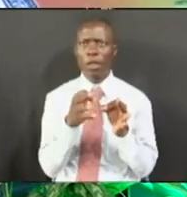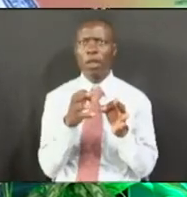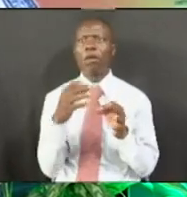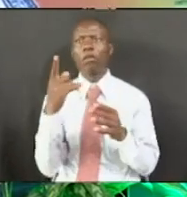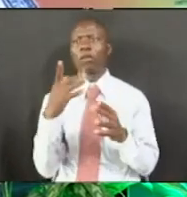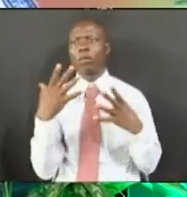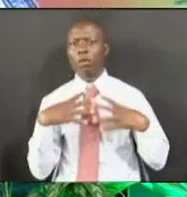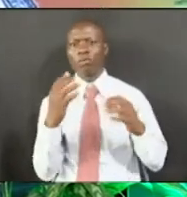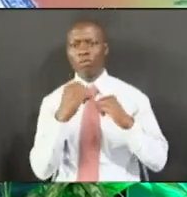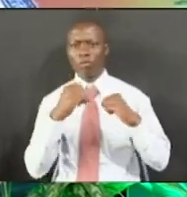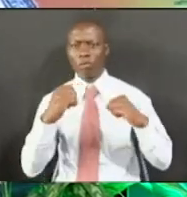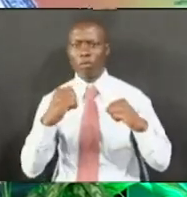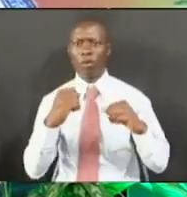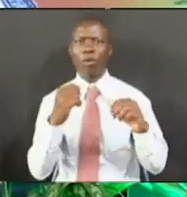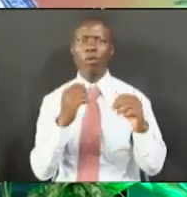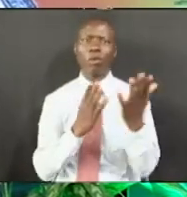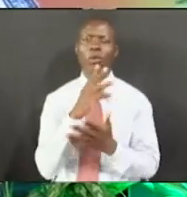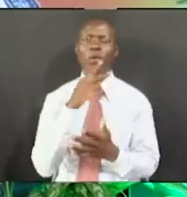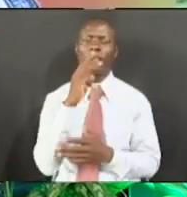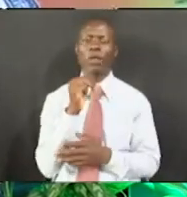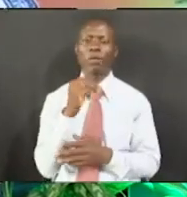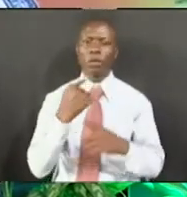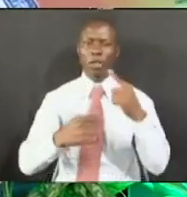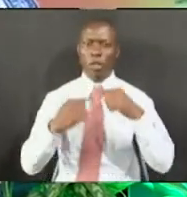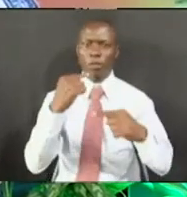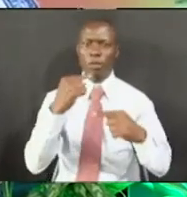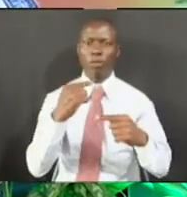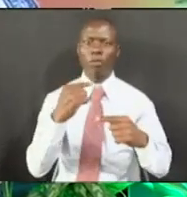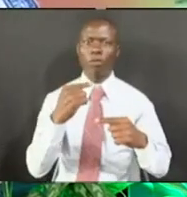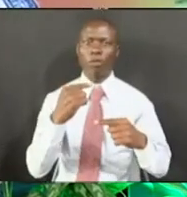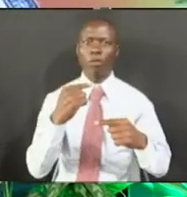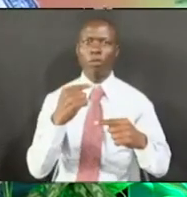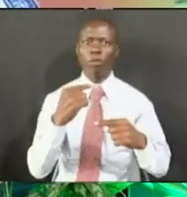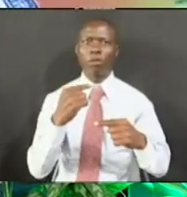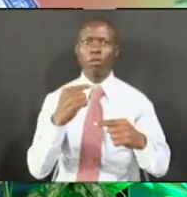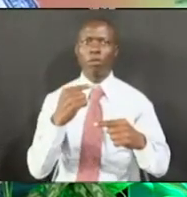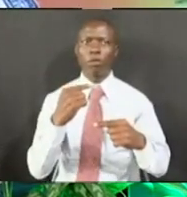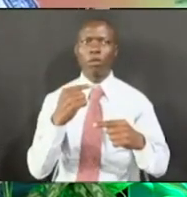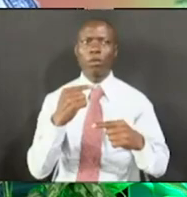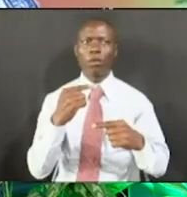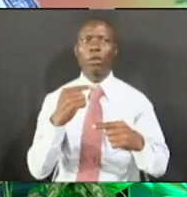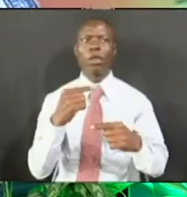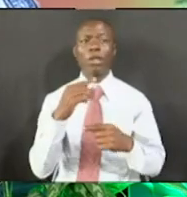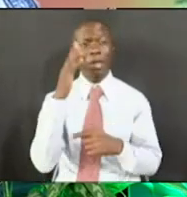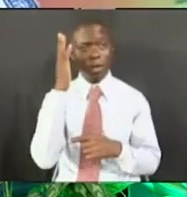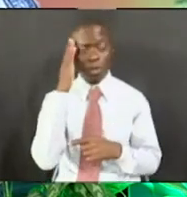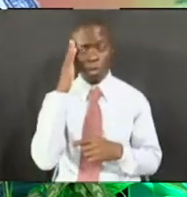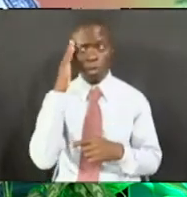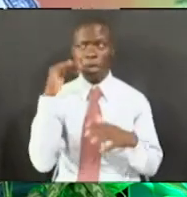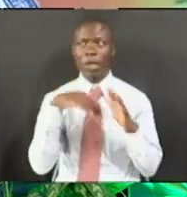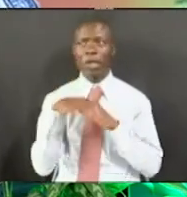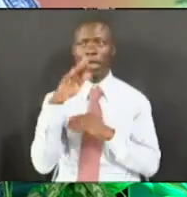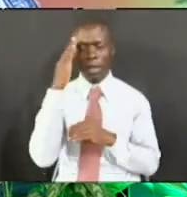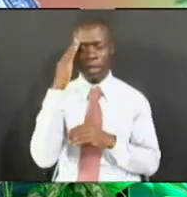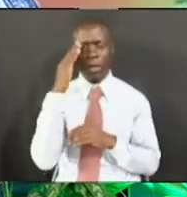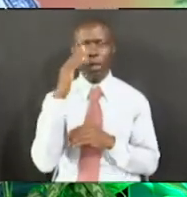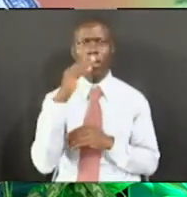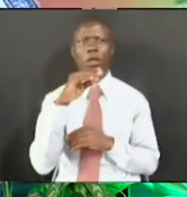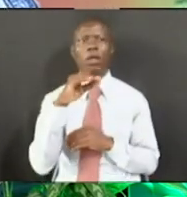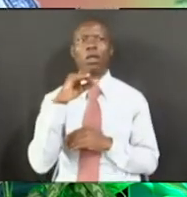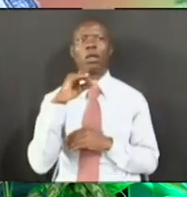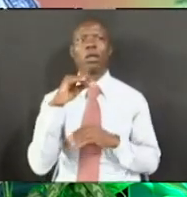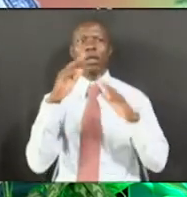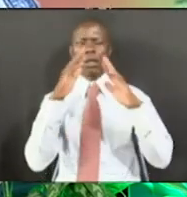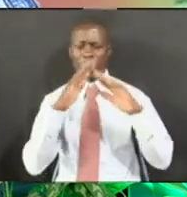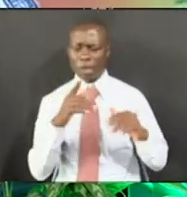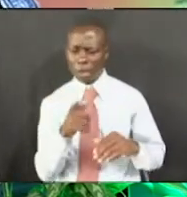name. Shamgar is unknown in the Israel. Shamgar is unnamed,